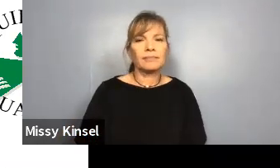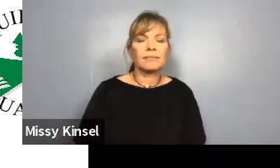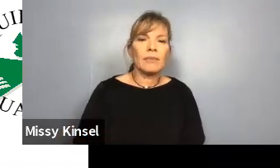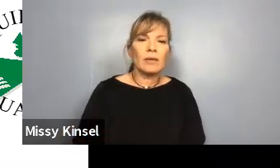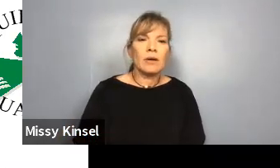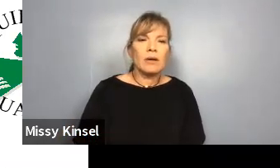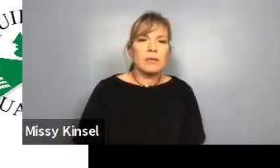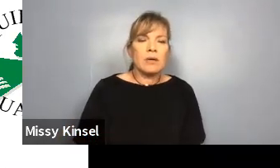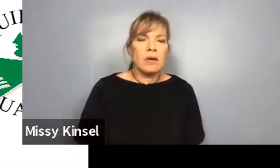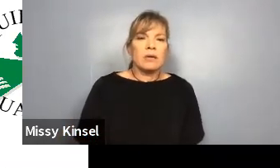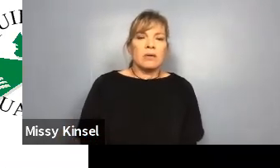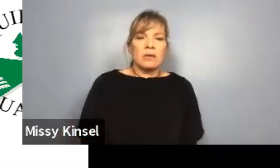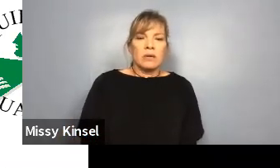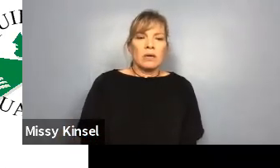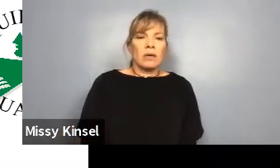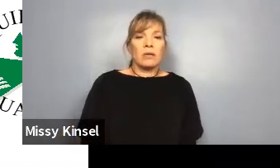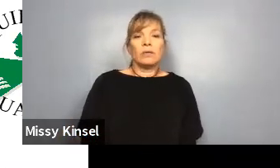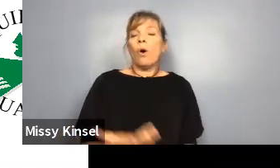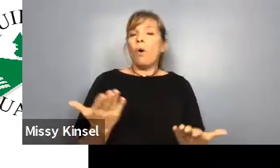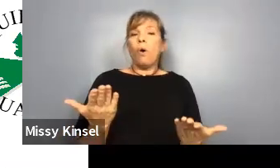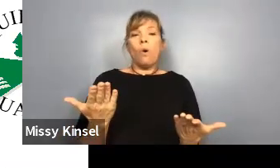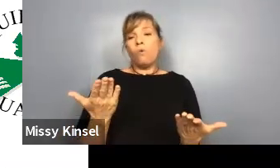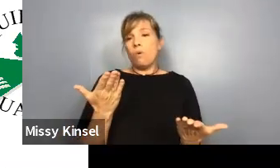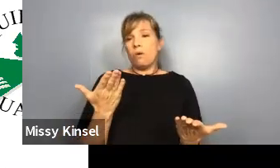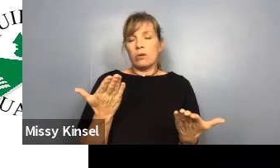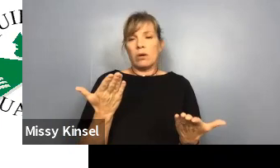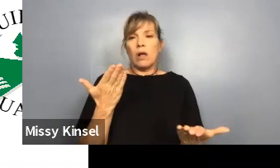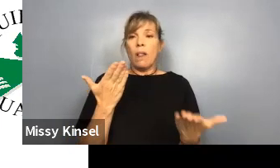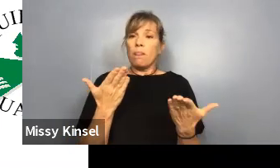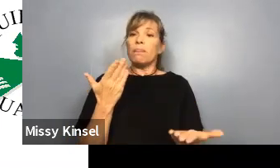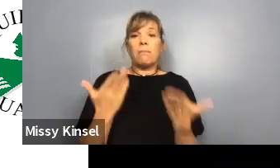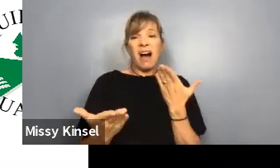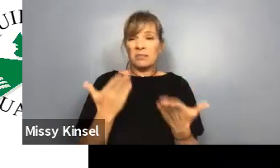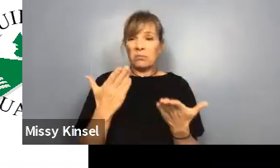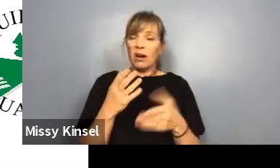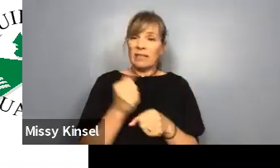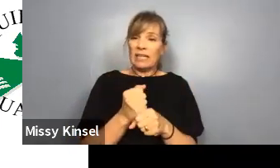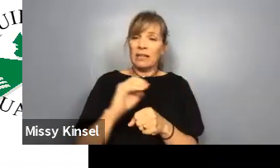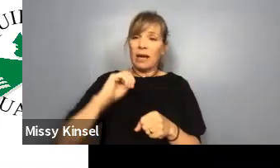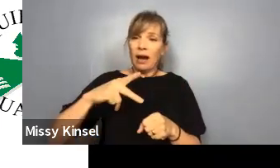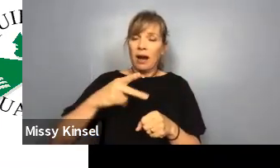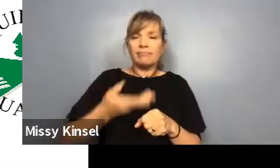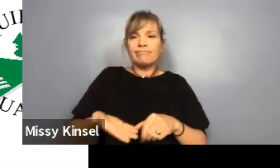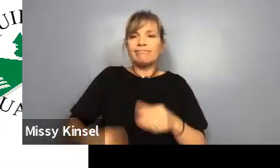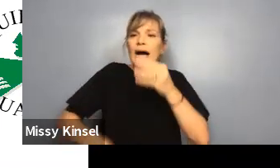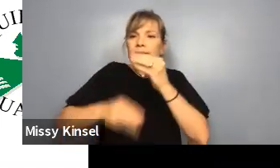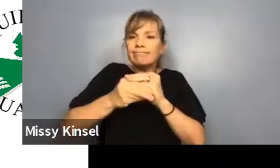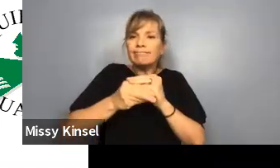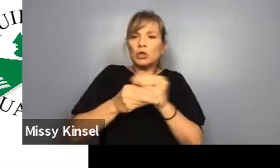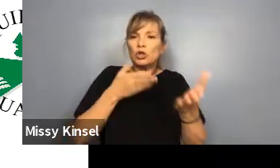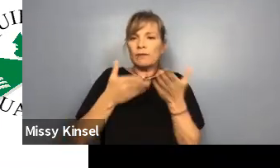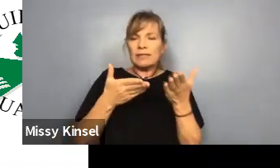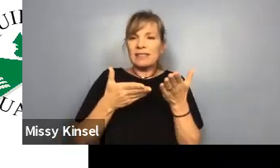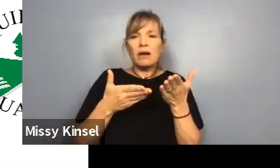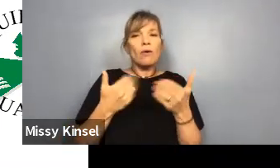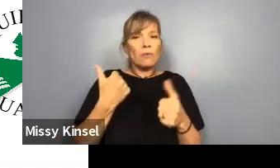So the possibility of getting compensatory education services. As I said, those act of